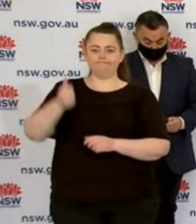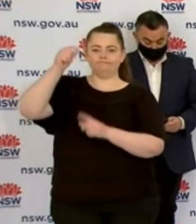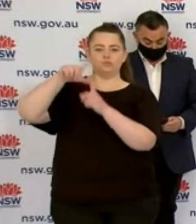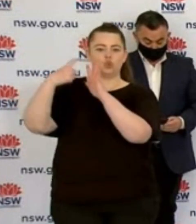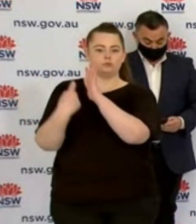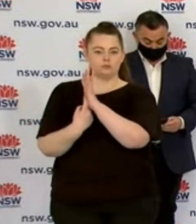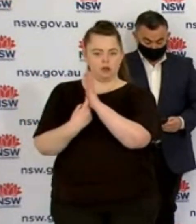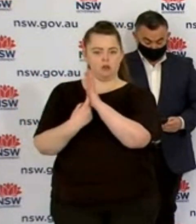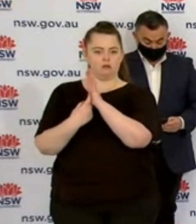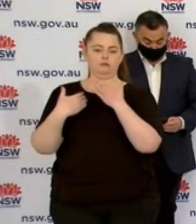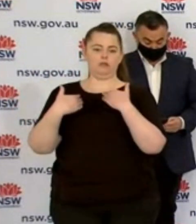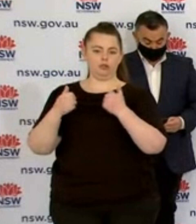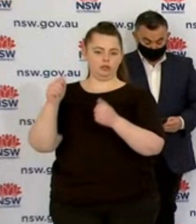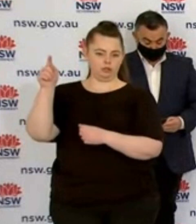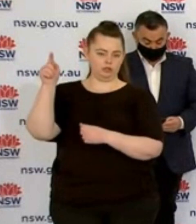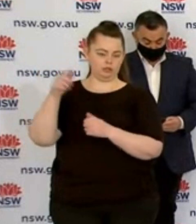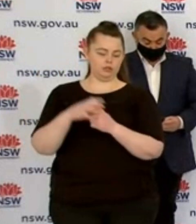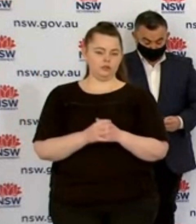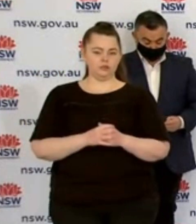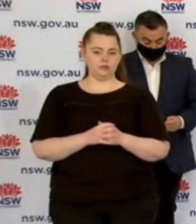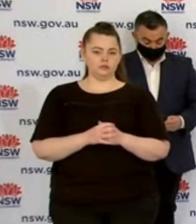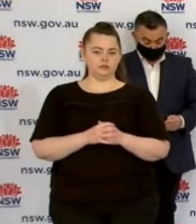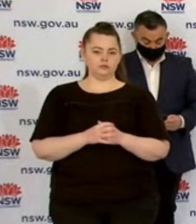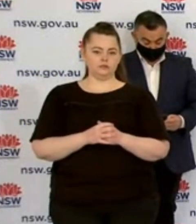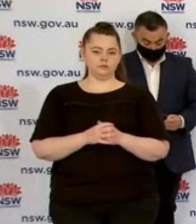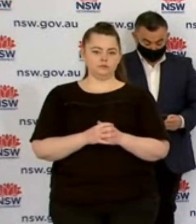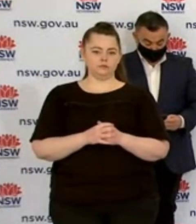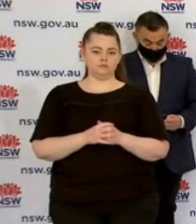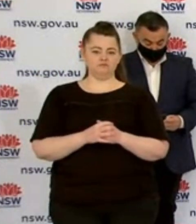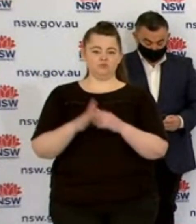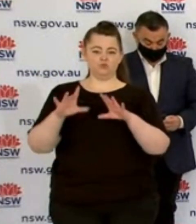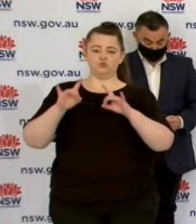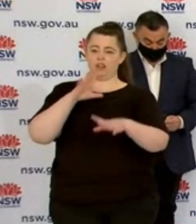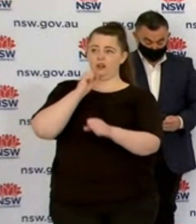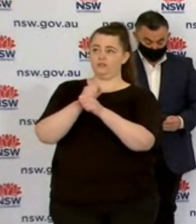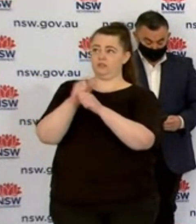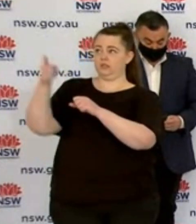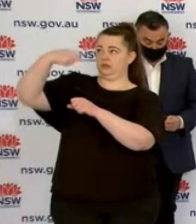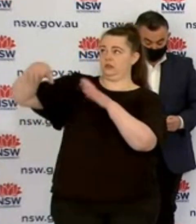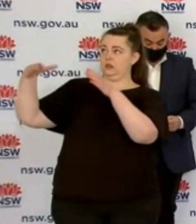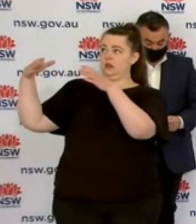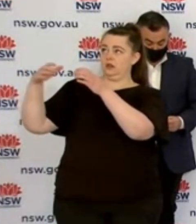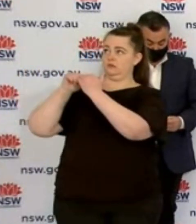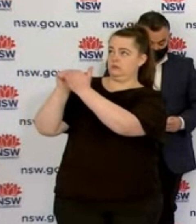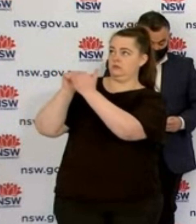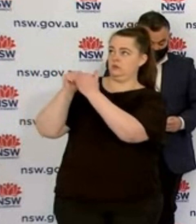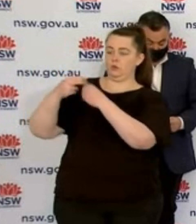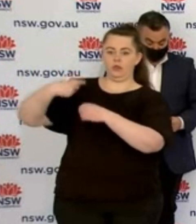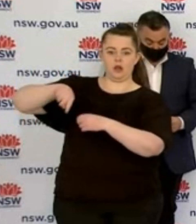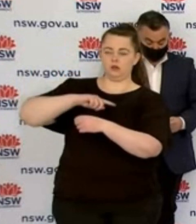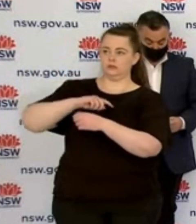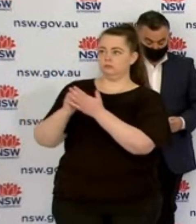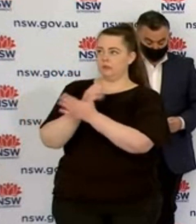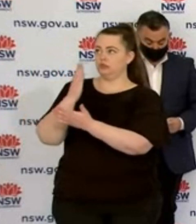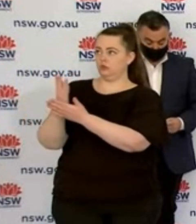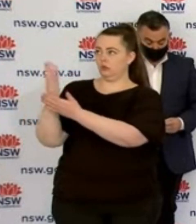the Secretary of Health, and our colleagues in the Commonwealth who have worked so diligently to facilitate that access